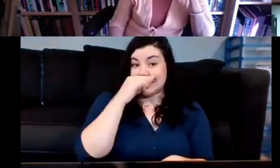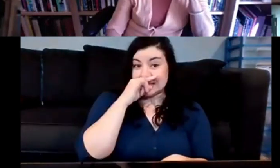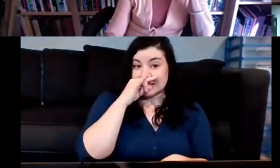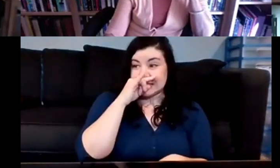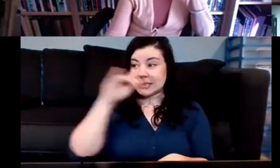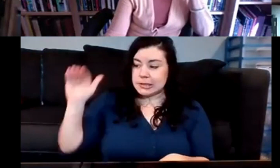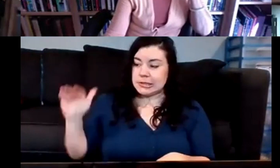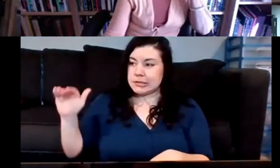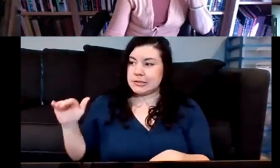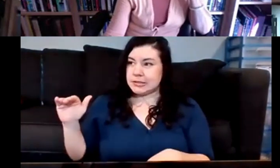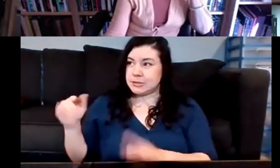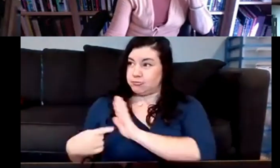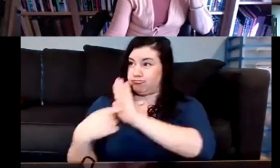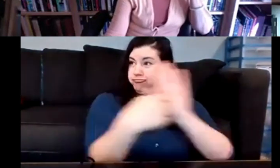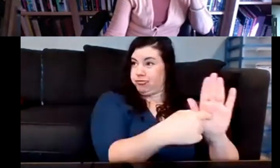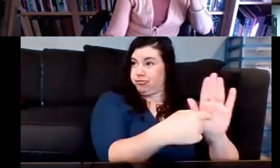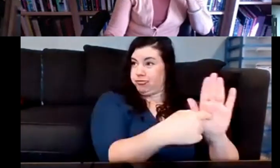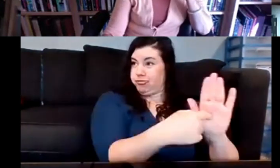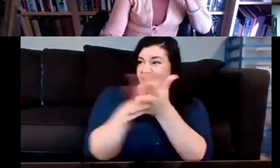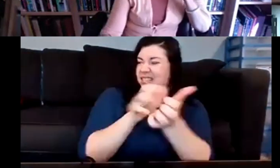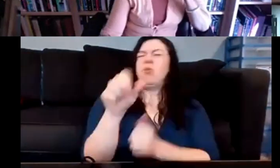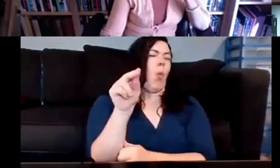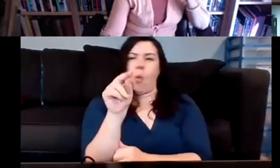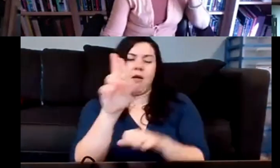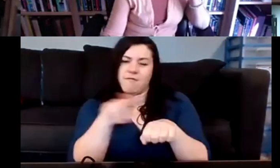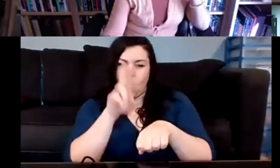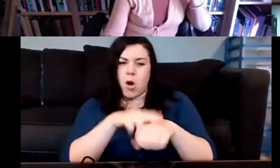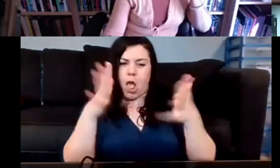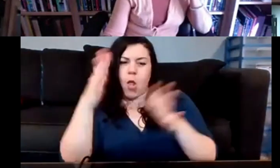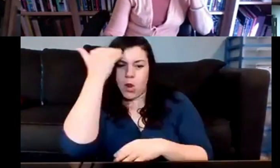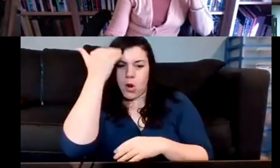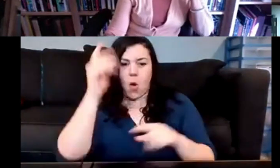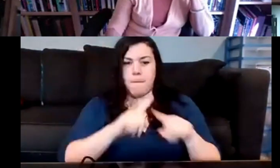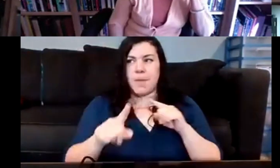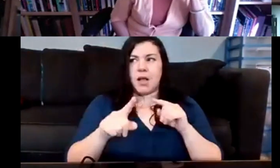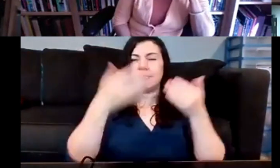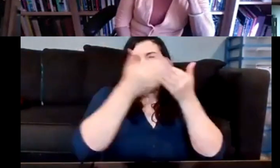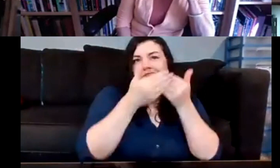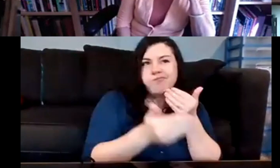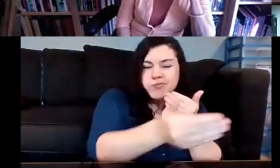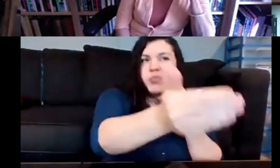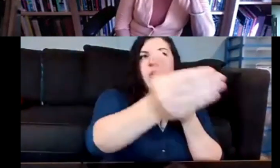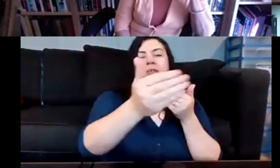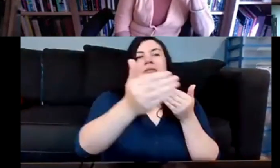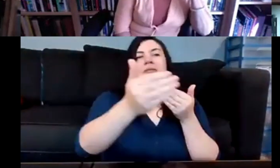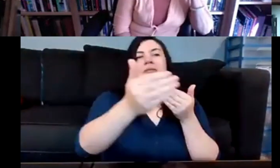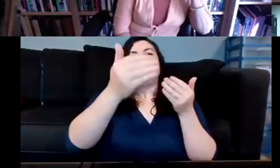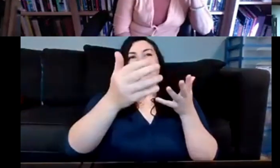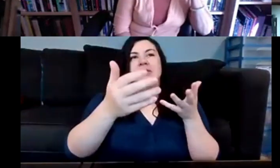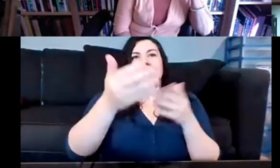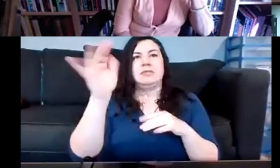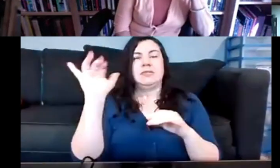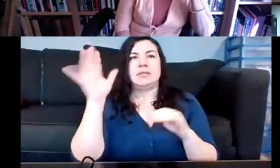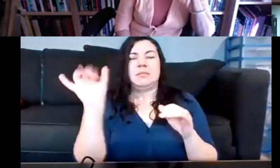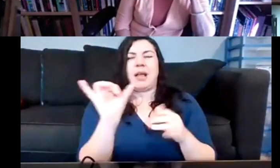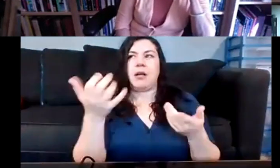very obvious, right? And then I think some of the rest of it is just work around, like I said, what is a